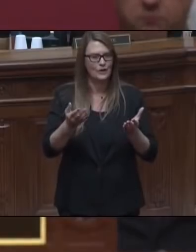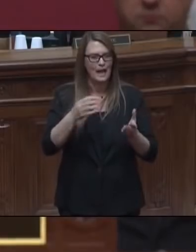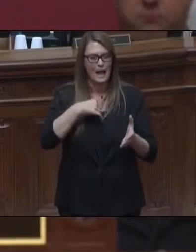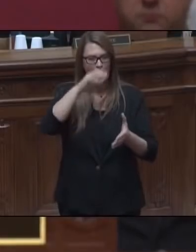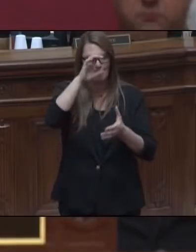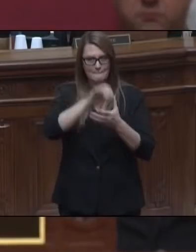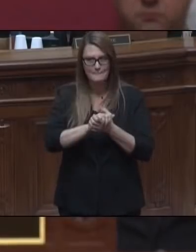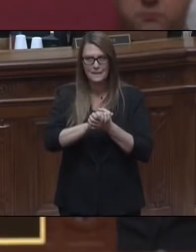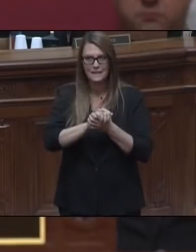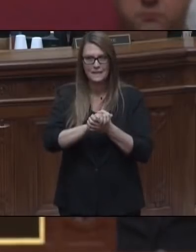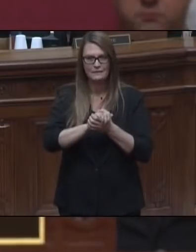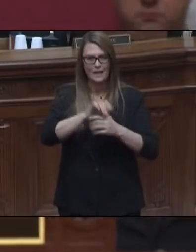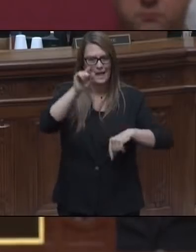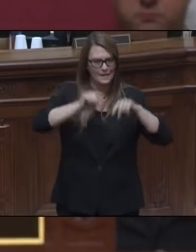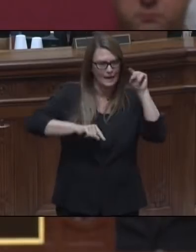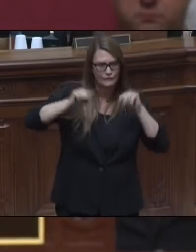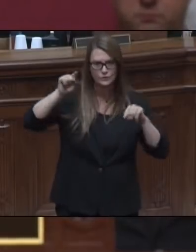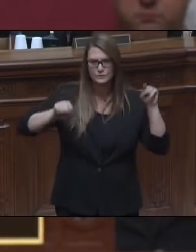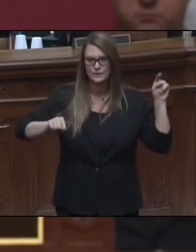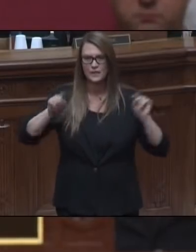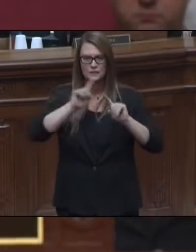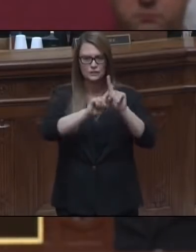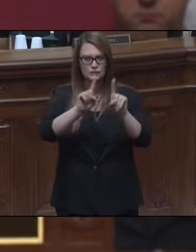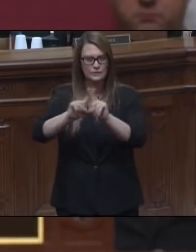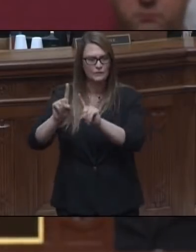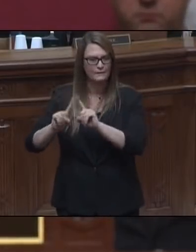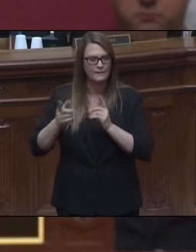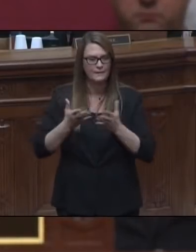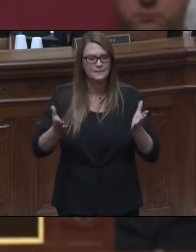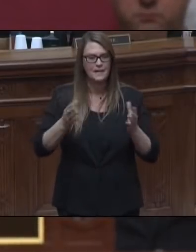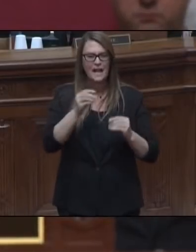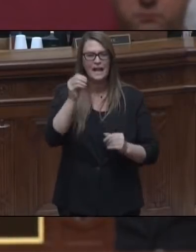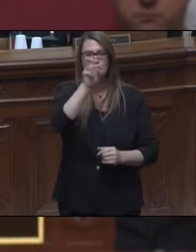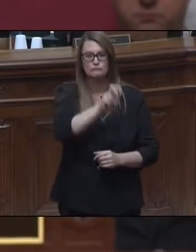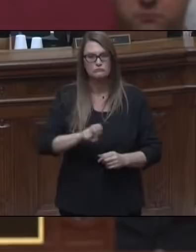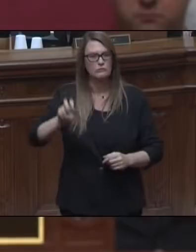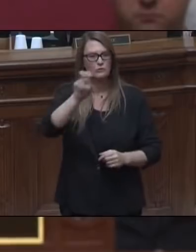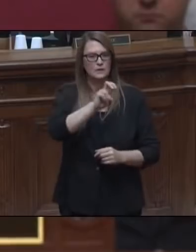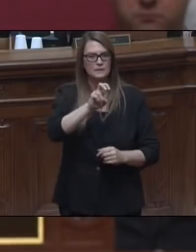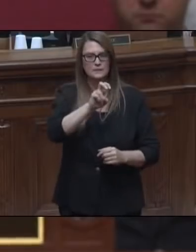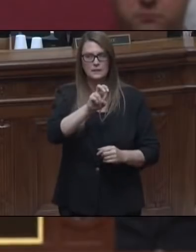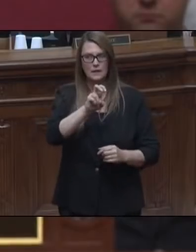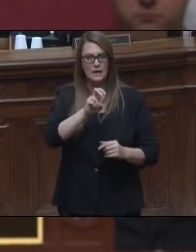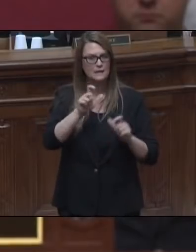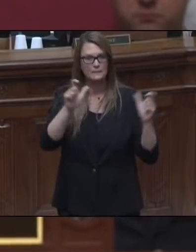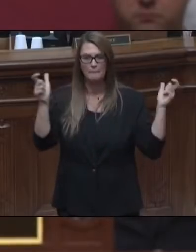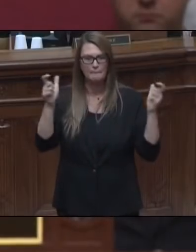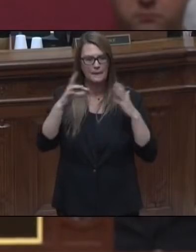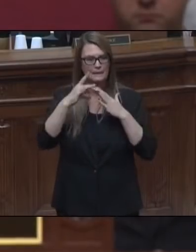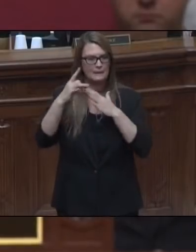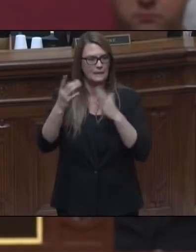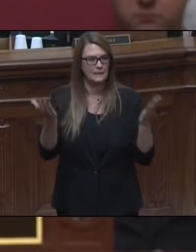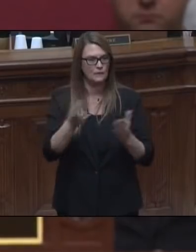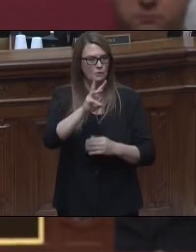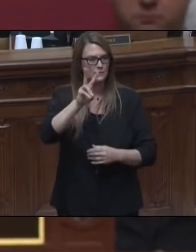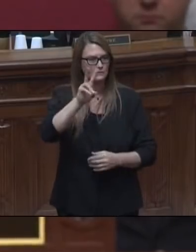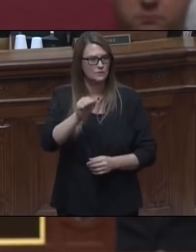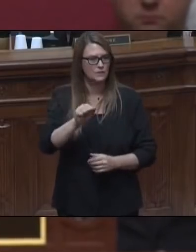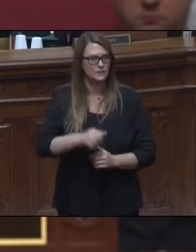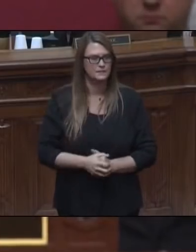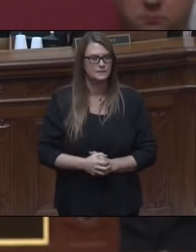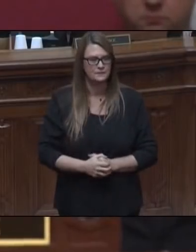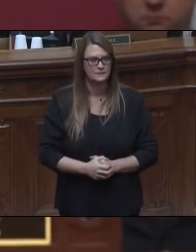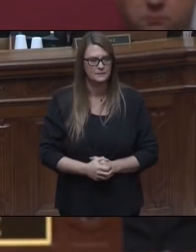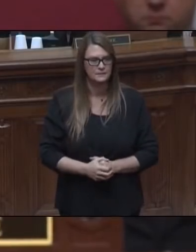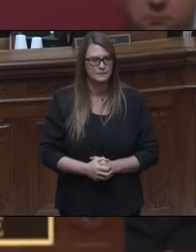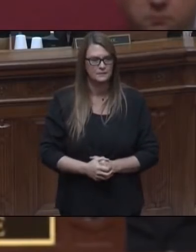in diversification and a believer in tourism being an absolute tremendous leader in West Virginia. I've said